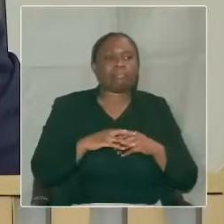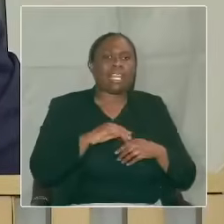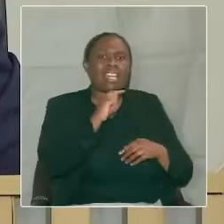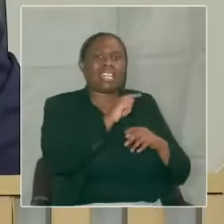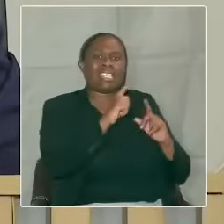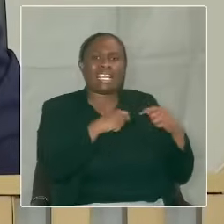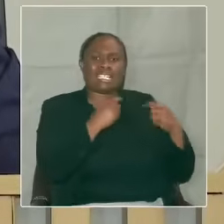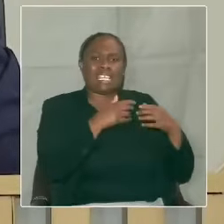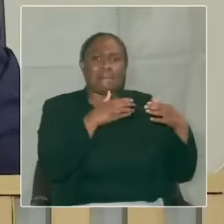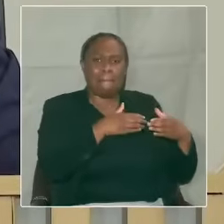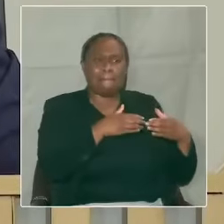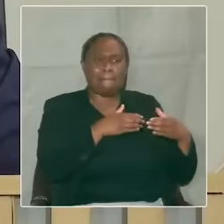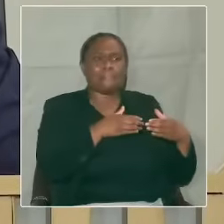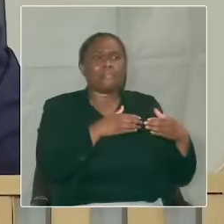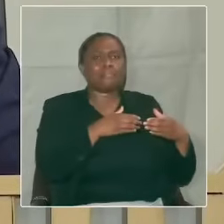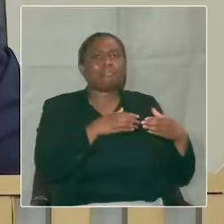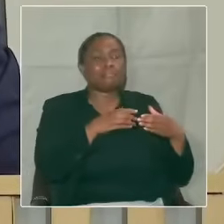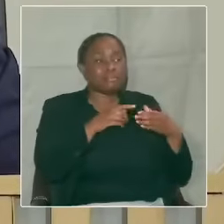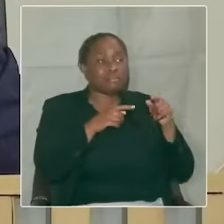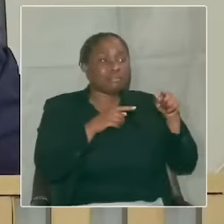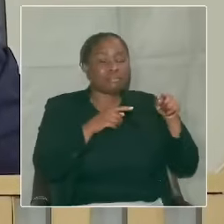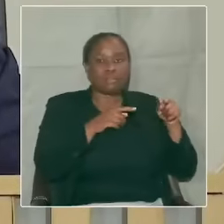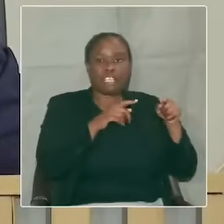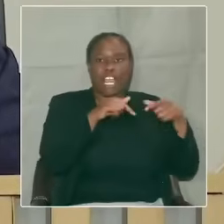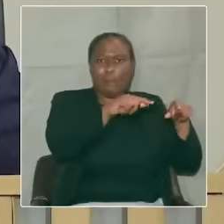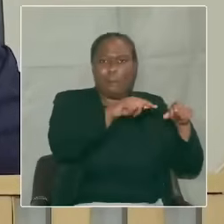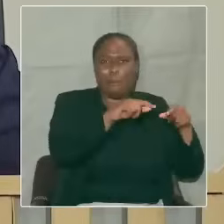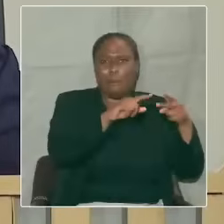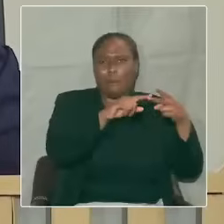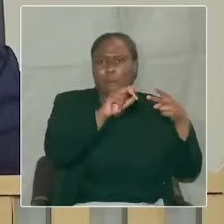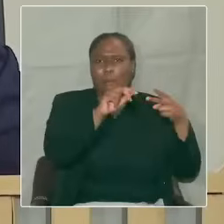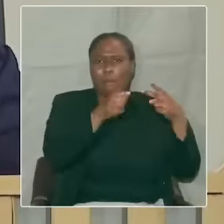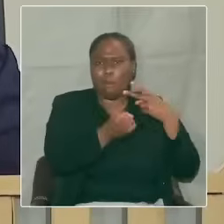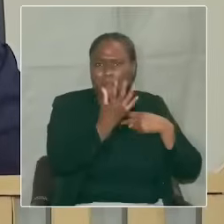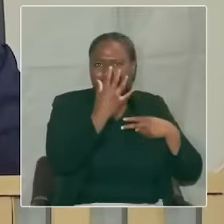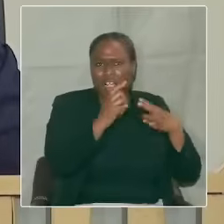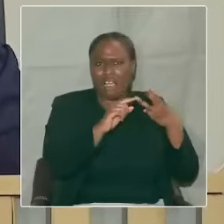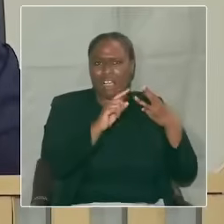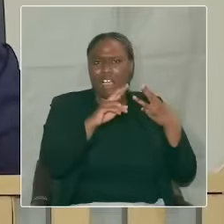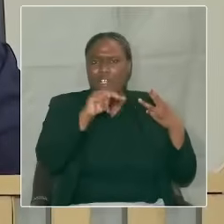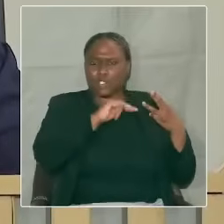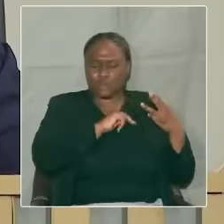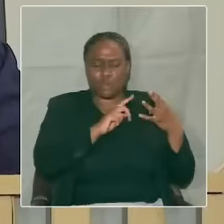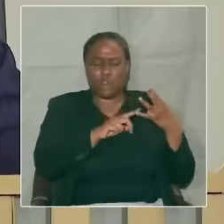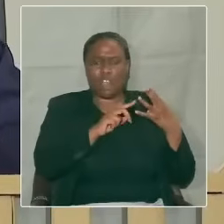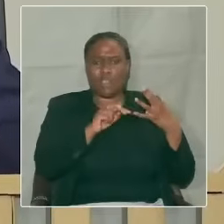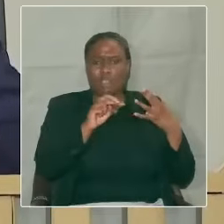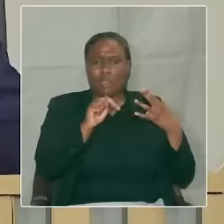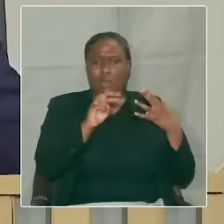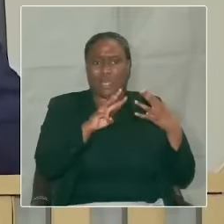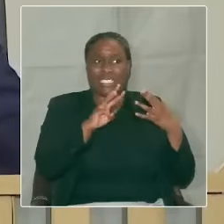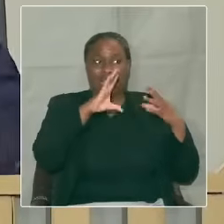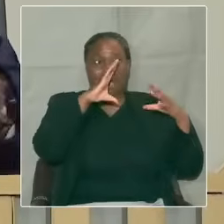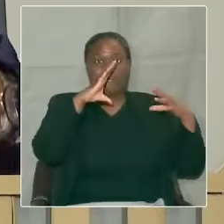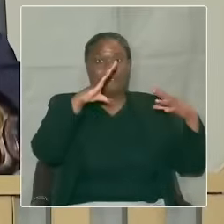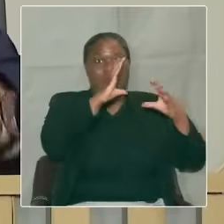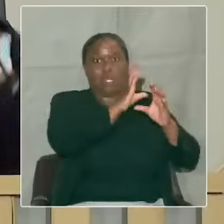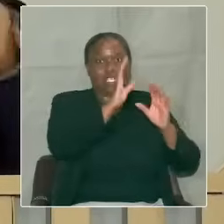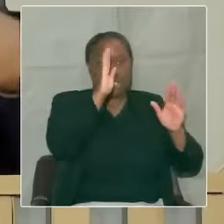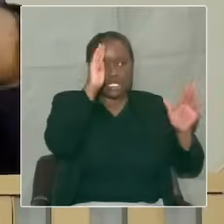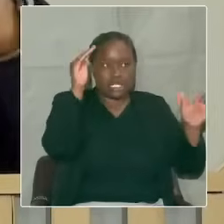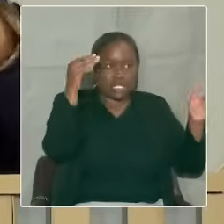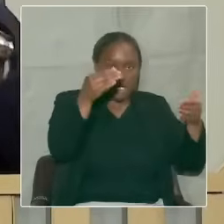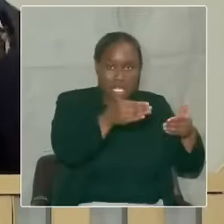its mandate to those provinces that I've mentioned, Limpopo, Mpumalanga, KwaZulu-Natal, Northwest. In other words, the